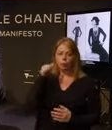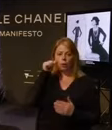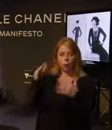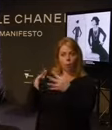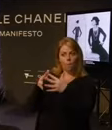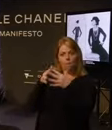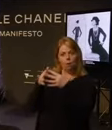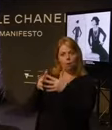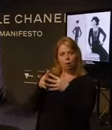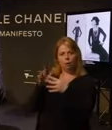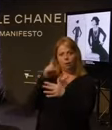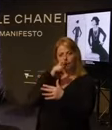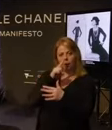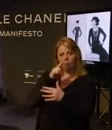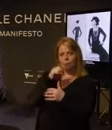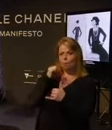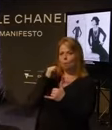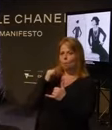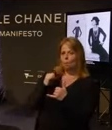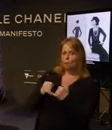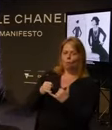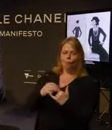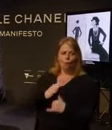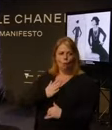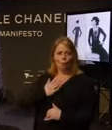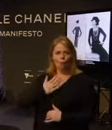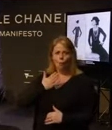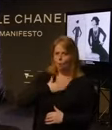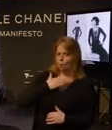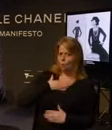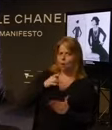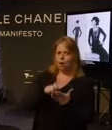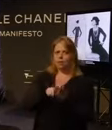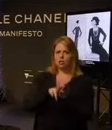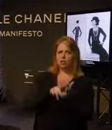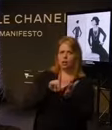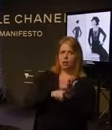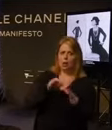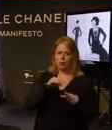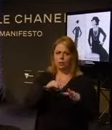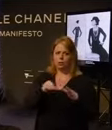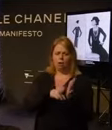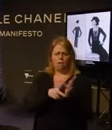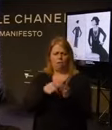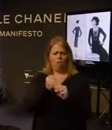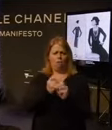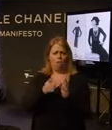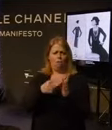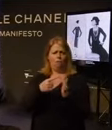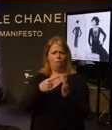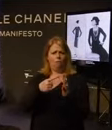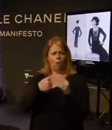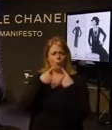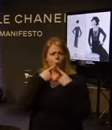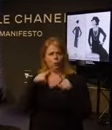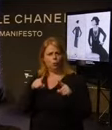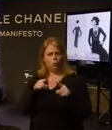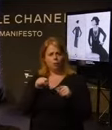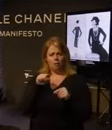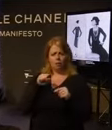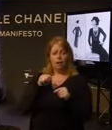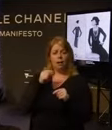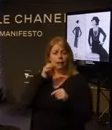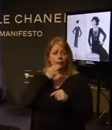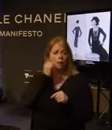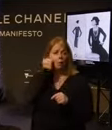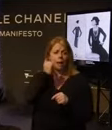were incredibly in favour of Chanel designs, and Vogue said that it would the popularity of the little black